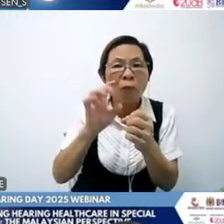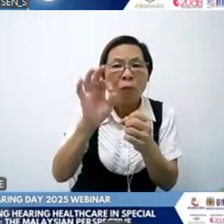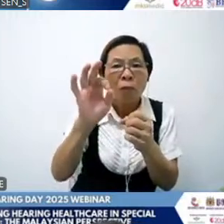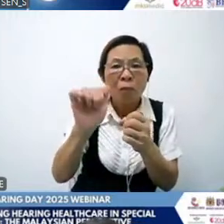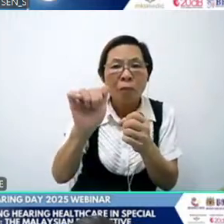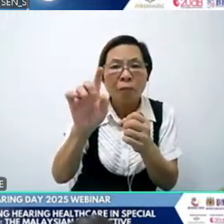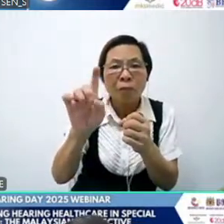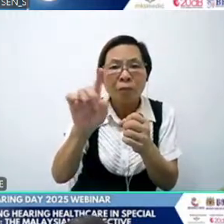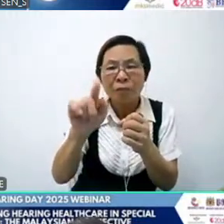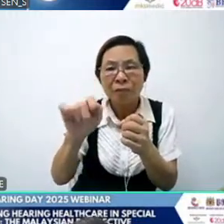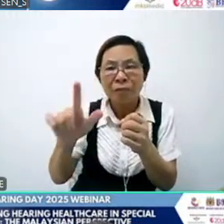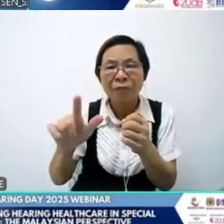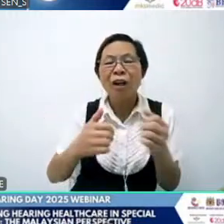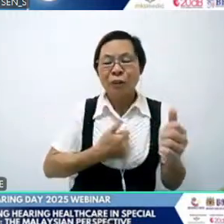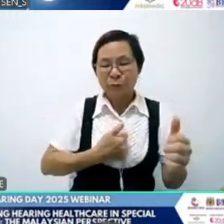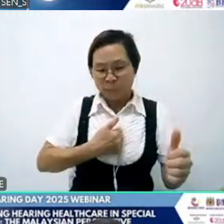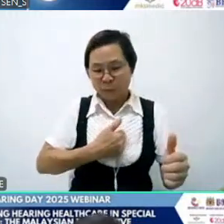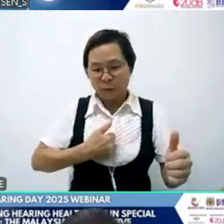Oh, sorry.